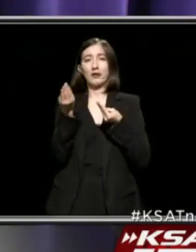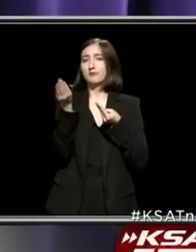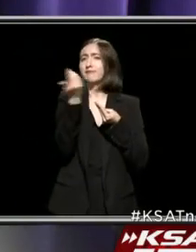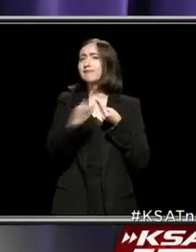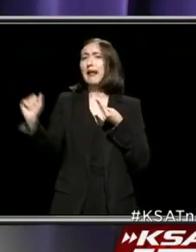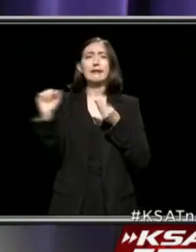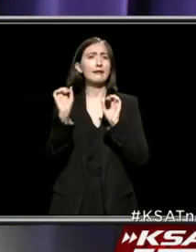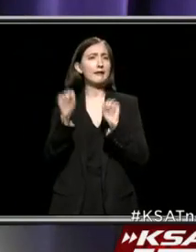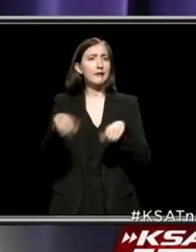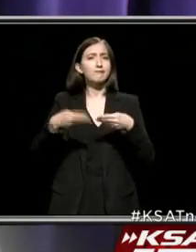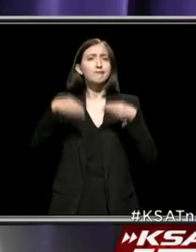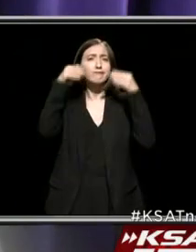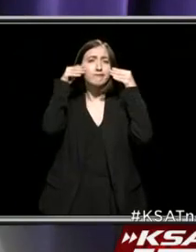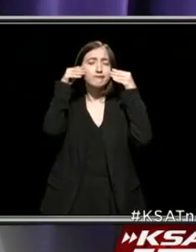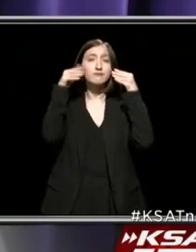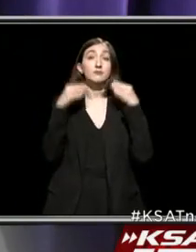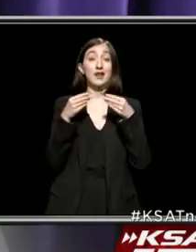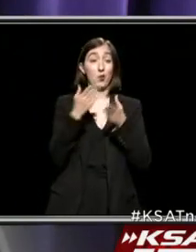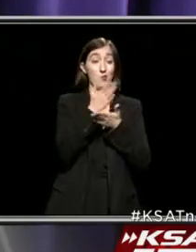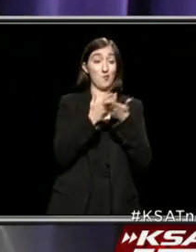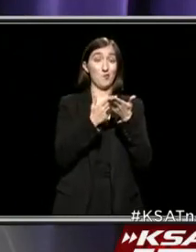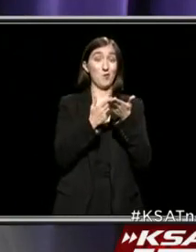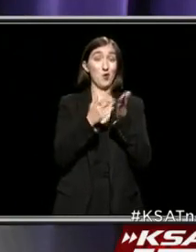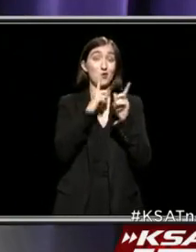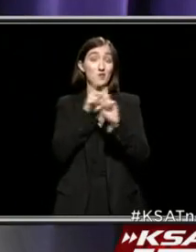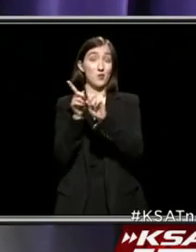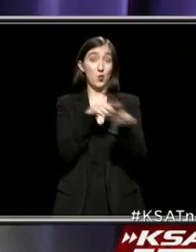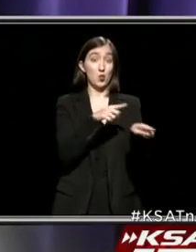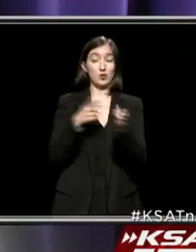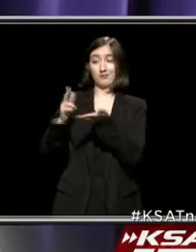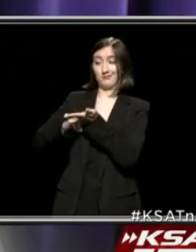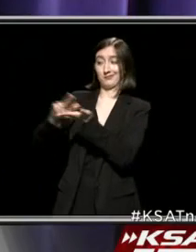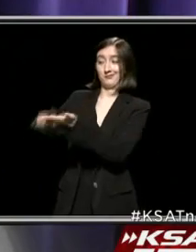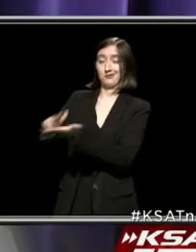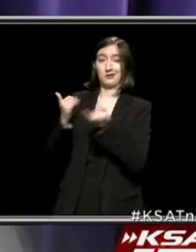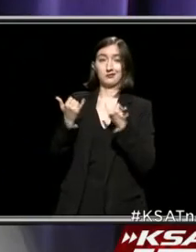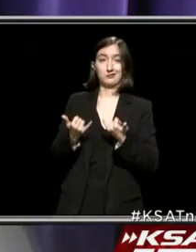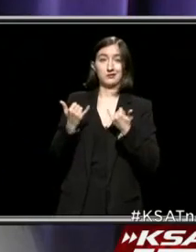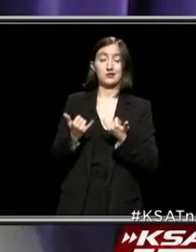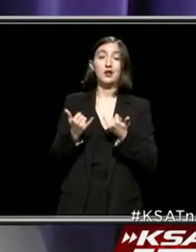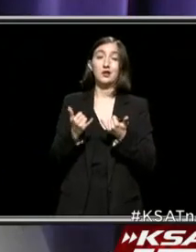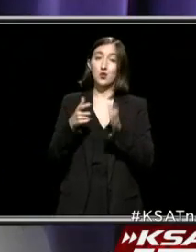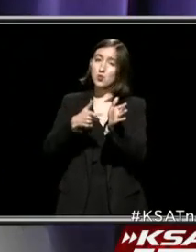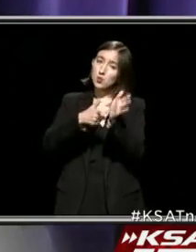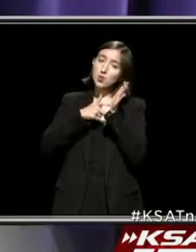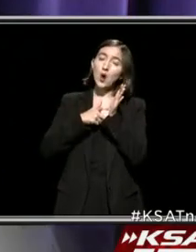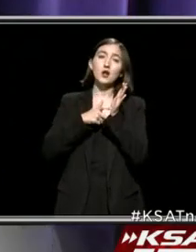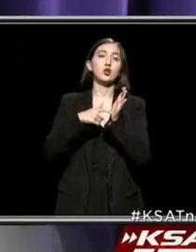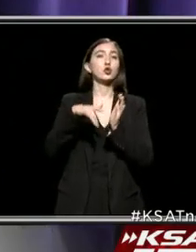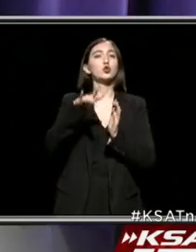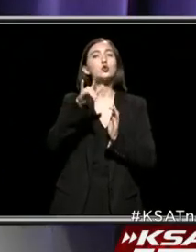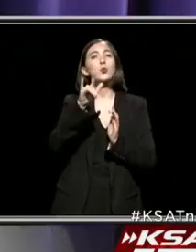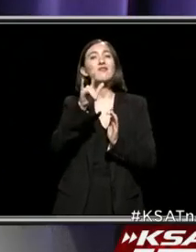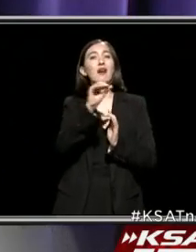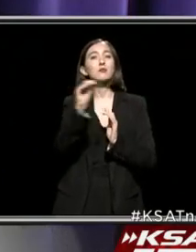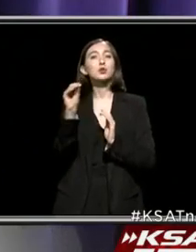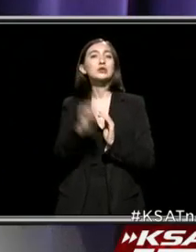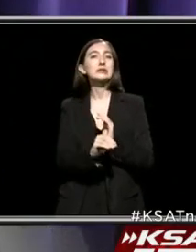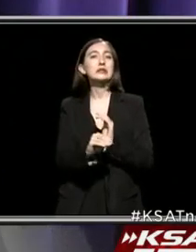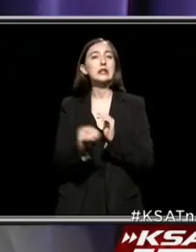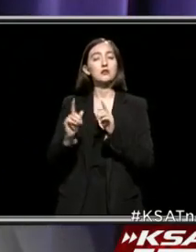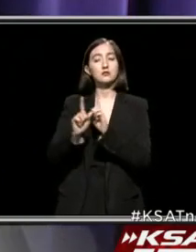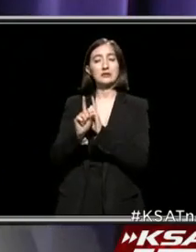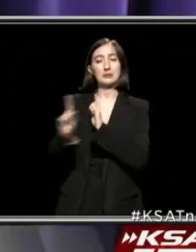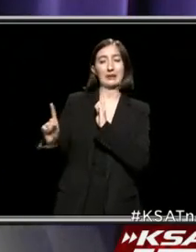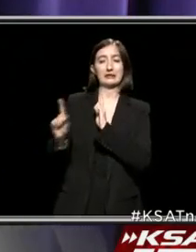have signed today is that we're requiring a 25% spacing requirement in stores. Whatever they had